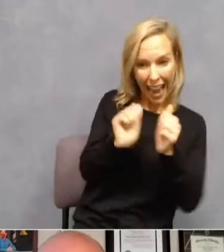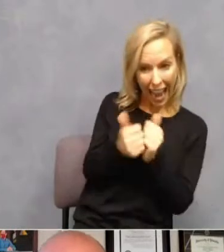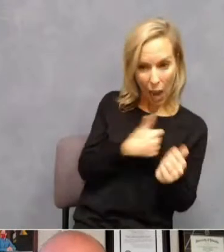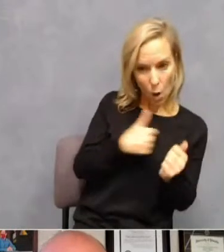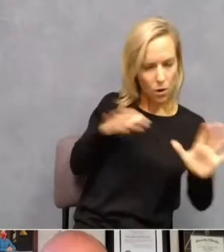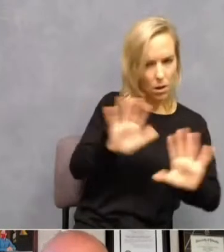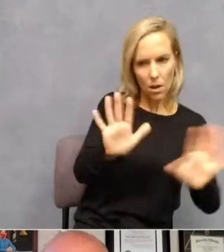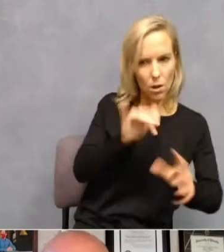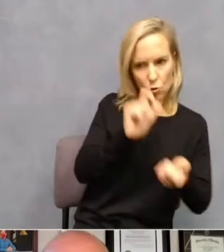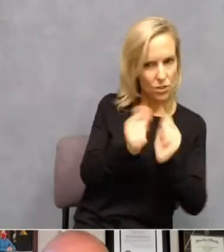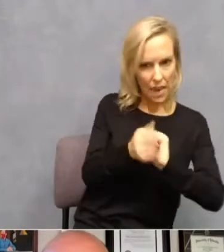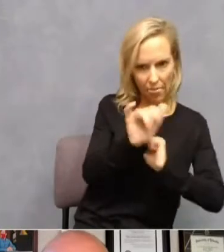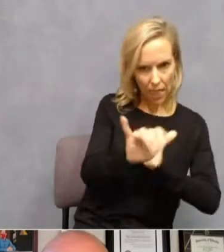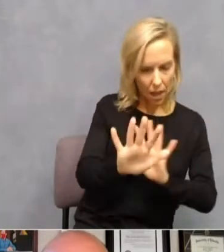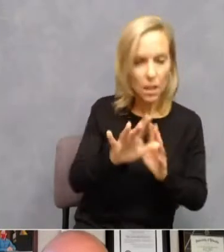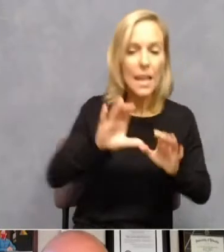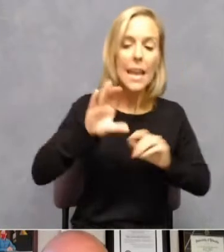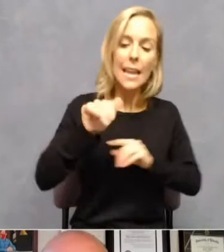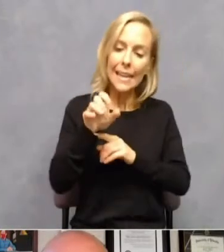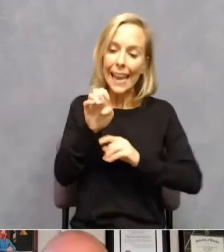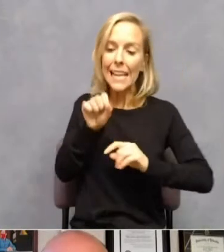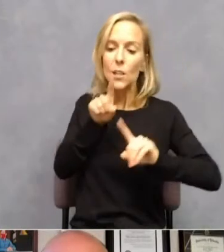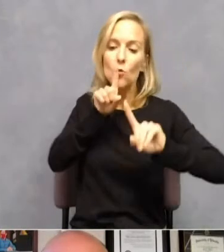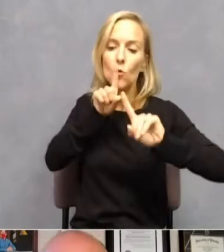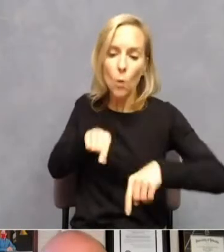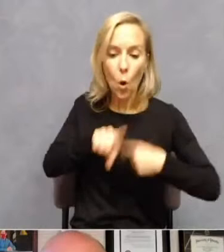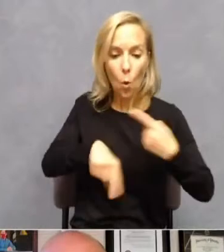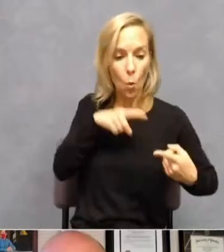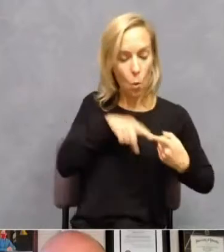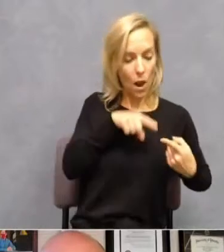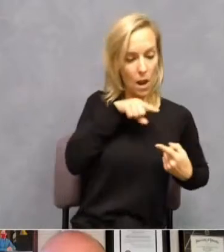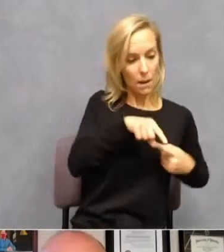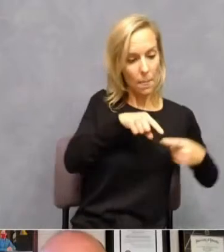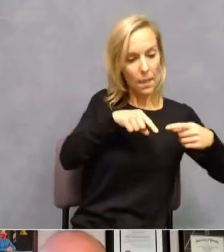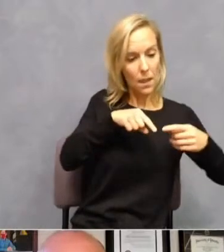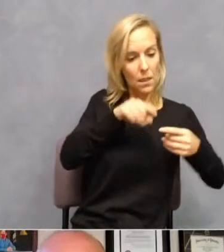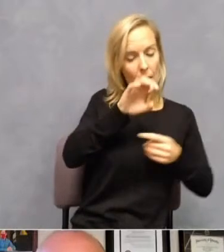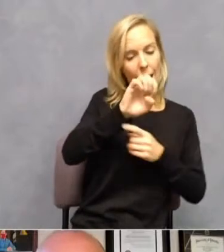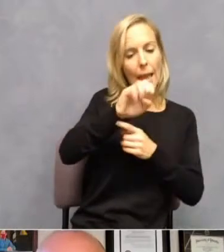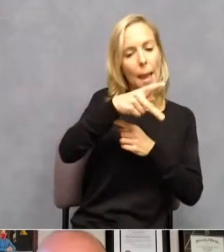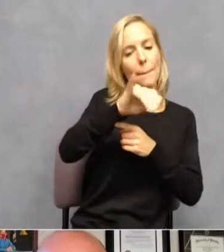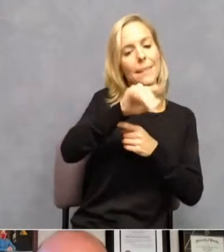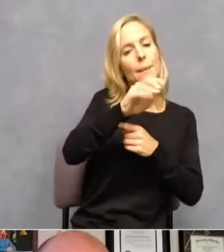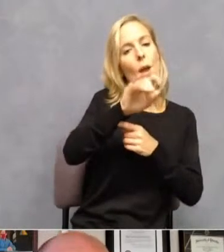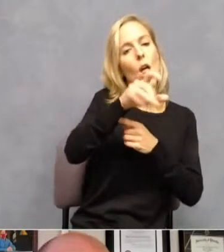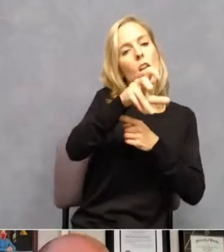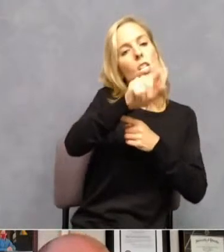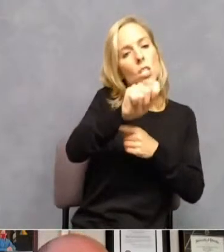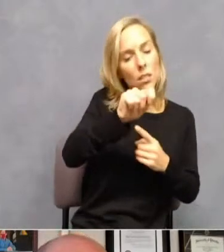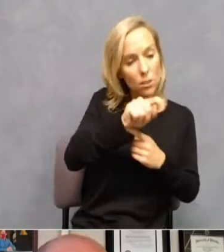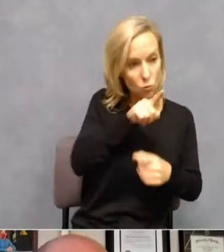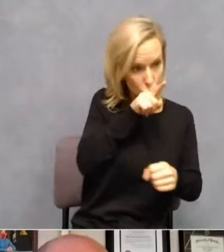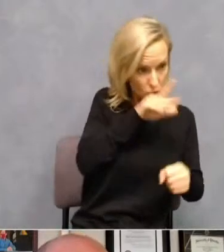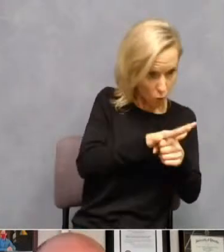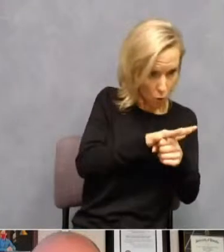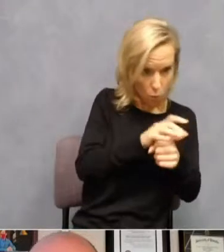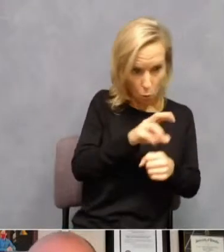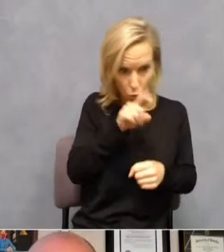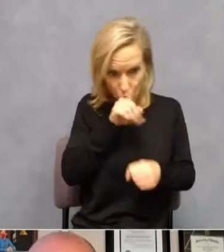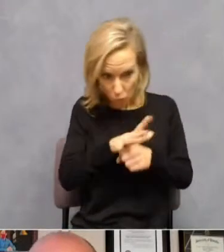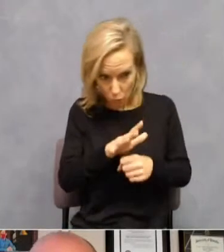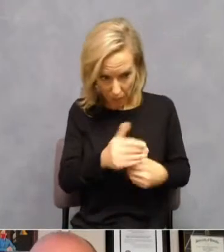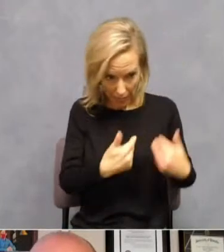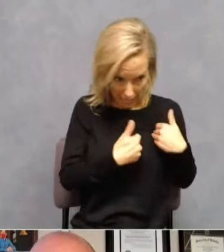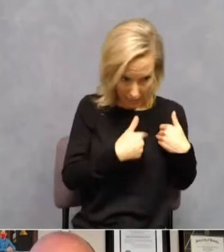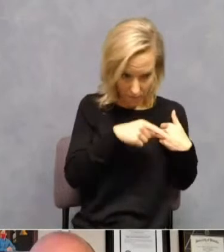are reported when the epidemiologist has determined they are a confirmed or a confirmed probable case. And I